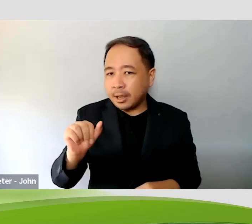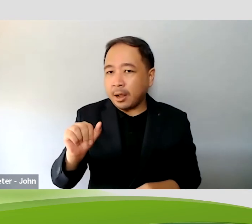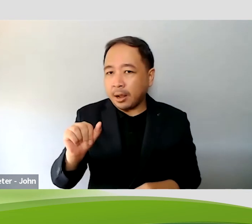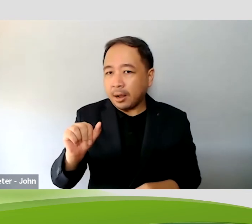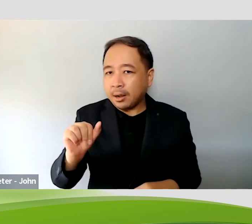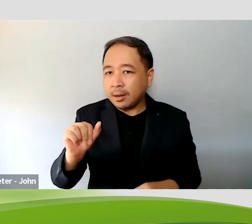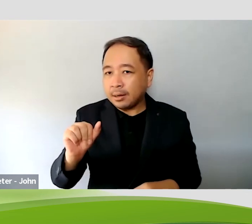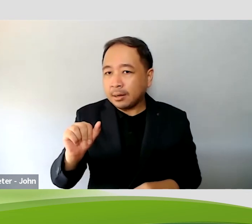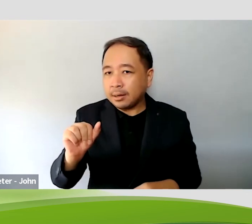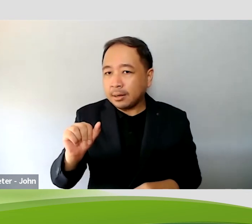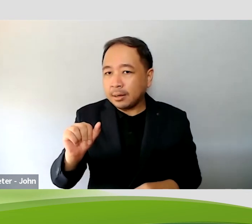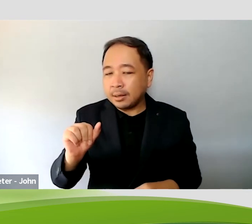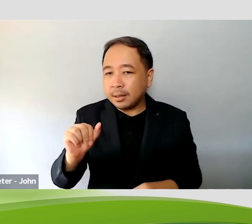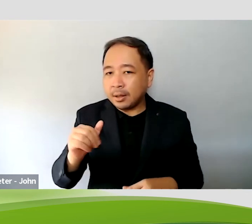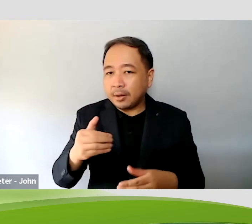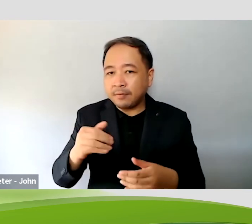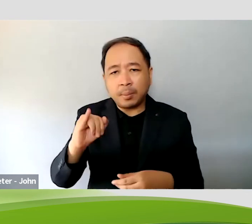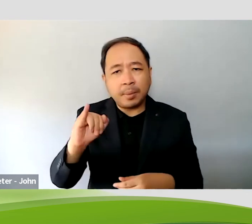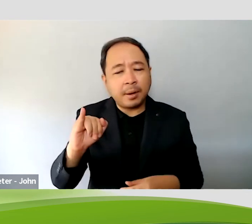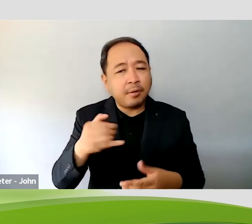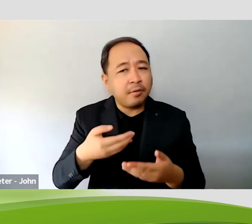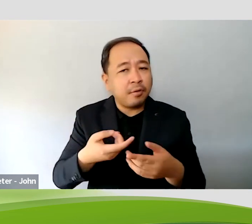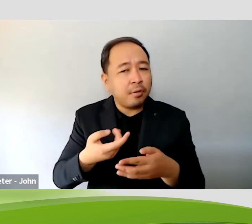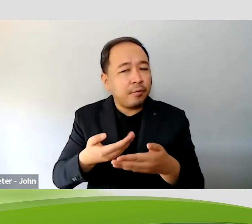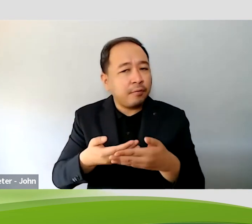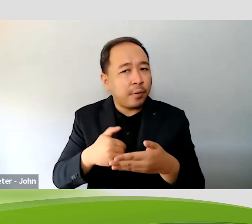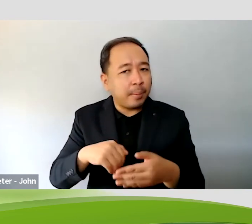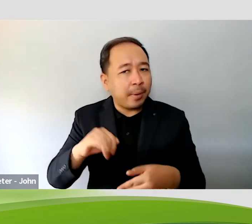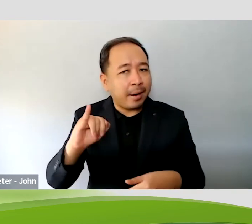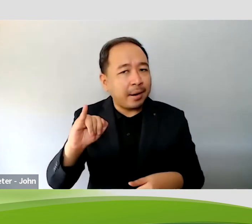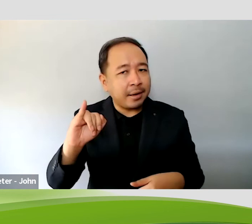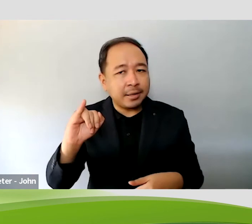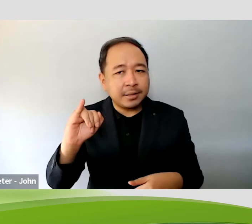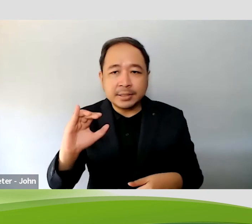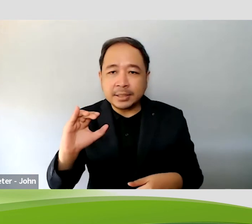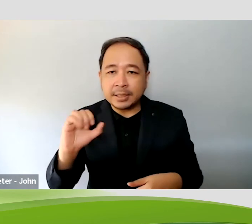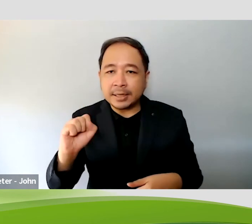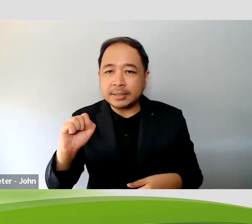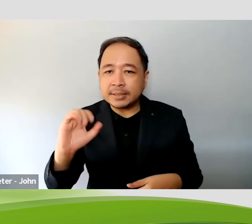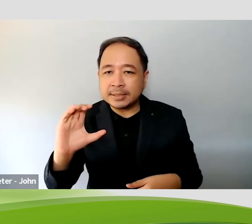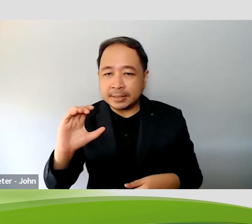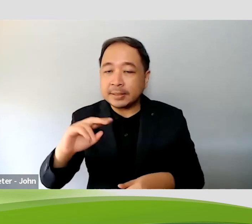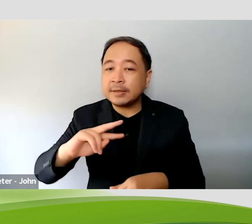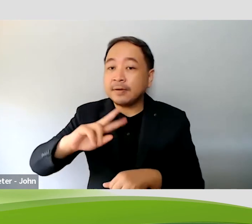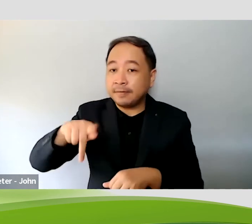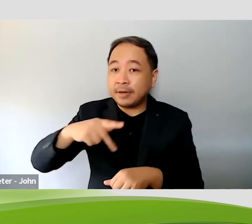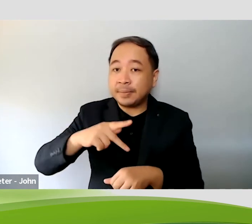ISCSC Philippines. I would like to give you the floor. Over to you.